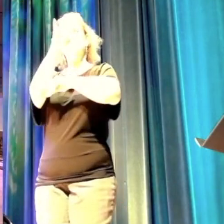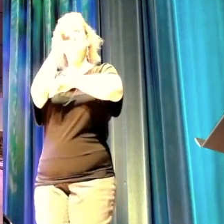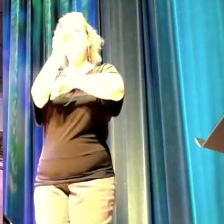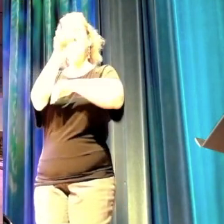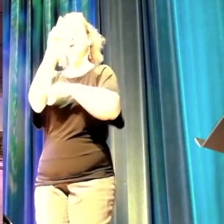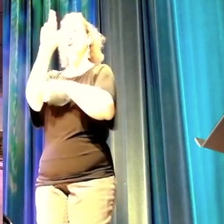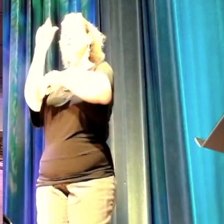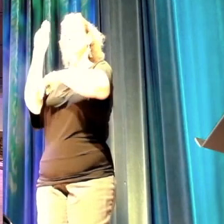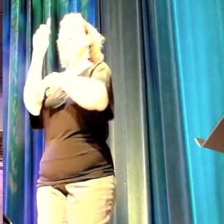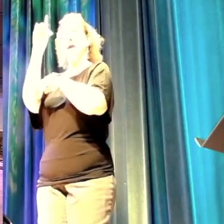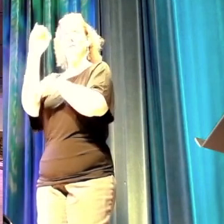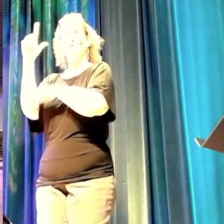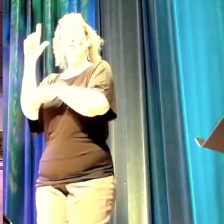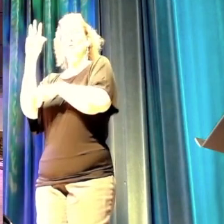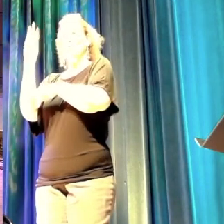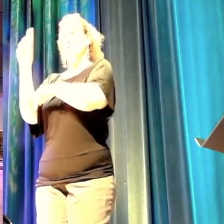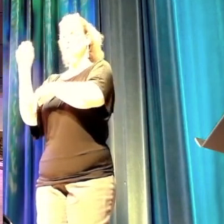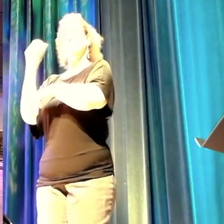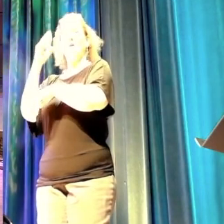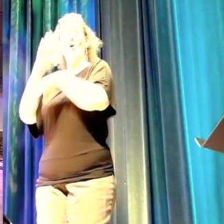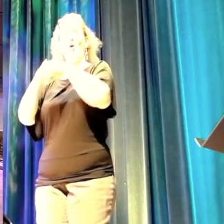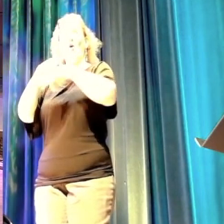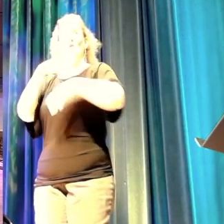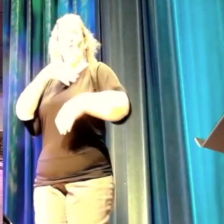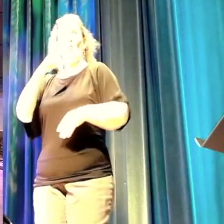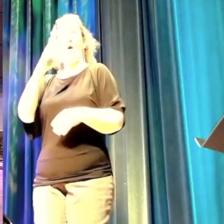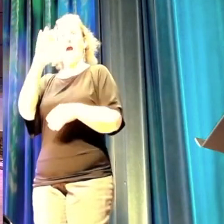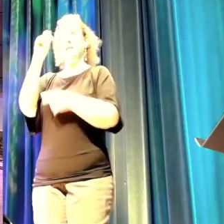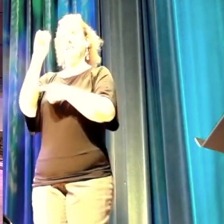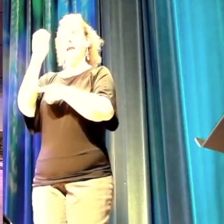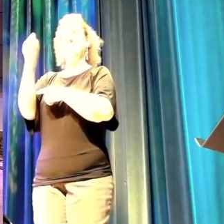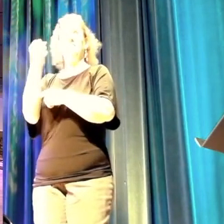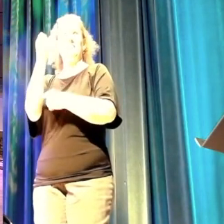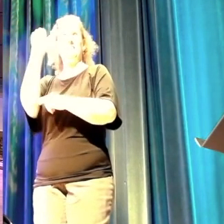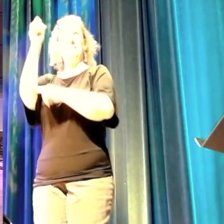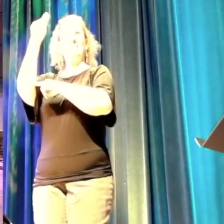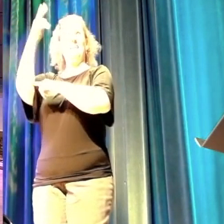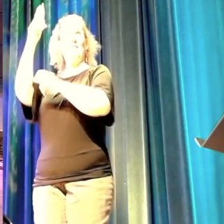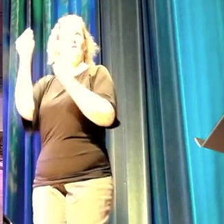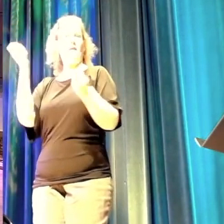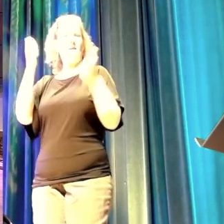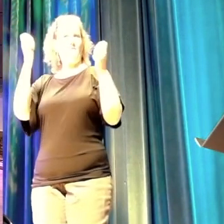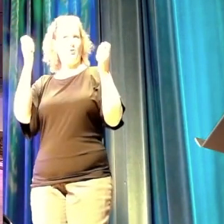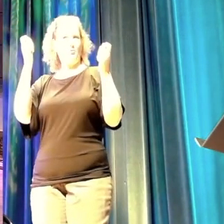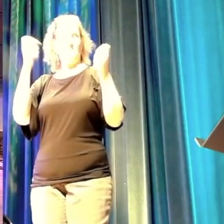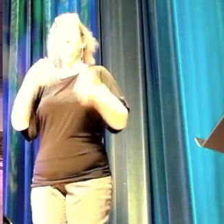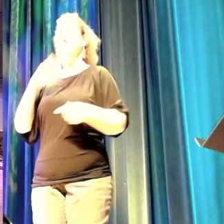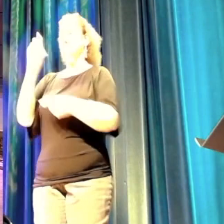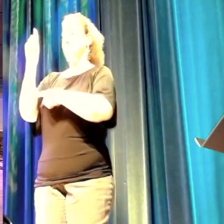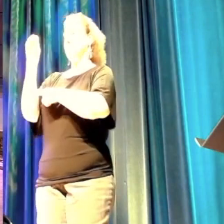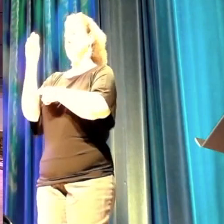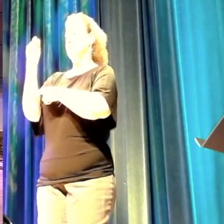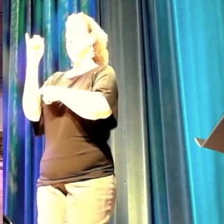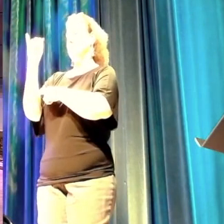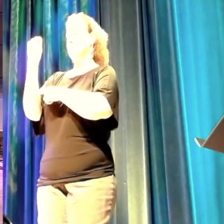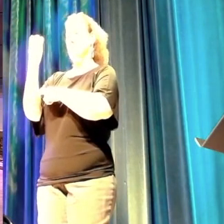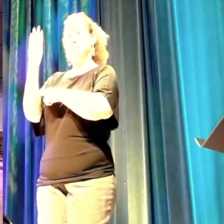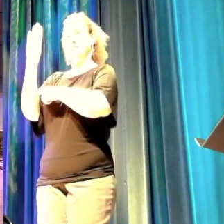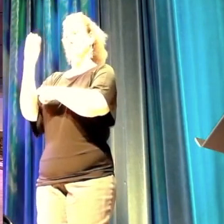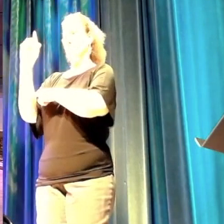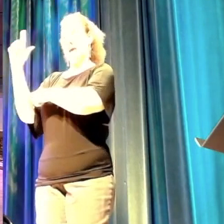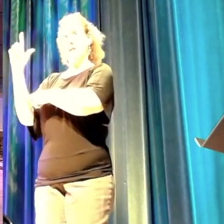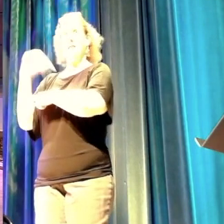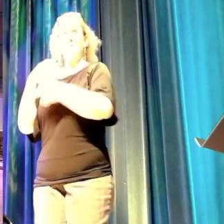Bell Goodman on White Cane's 10th anniversary celebration. I am Denise Bell, and I serve